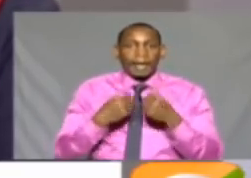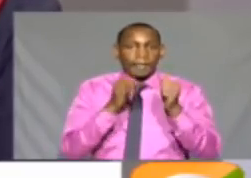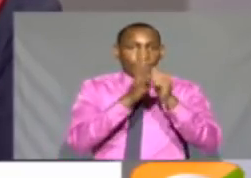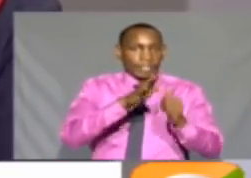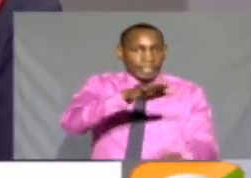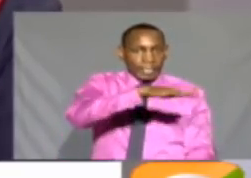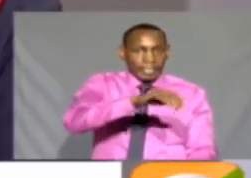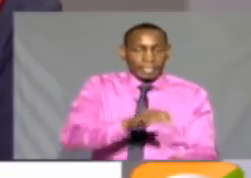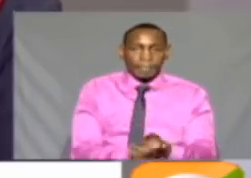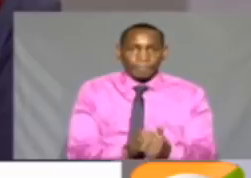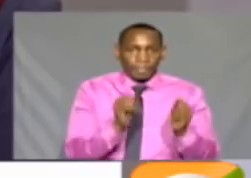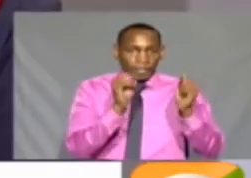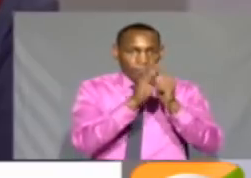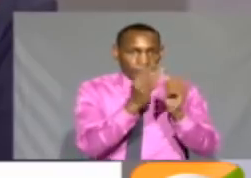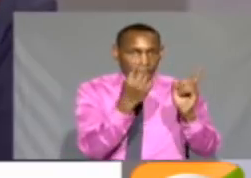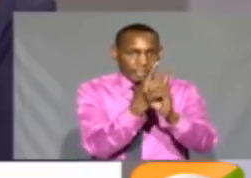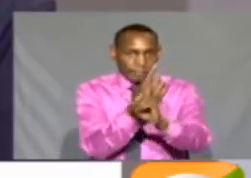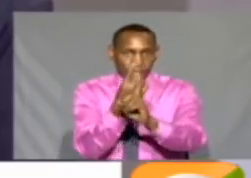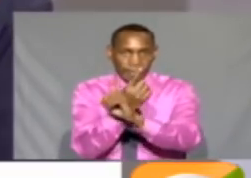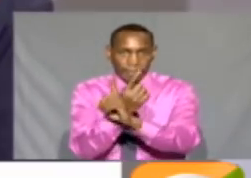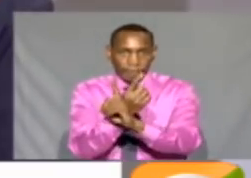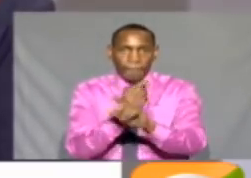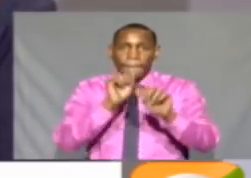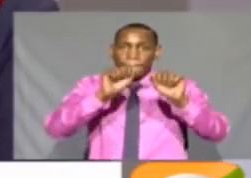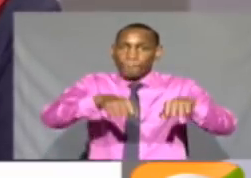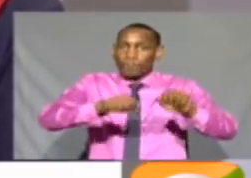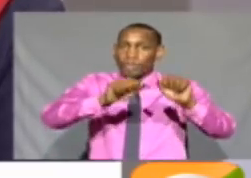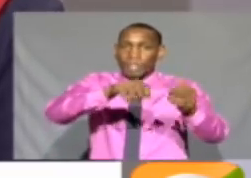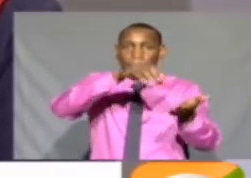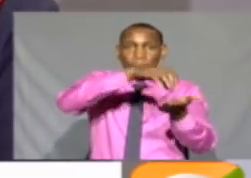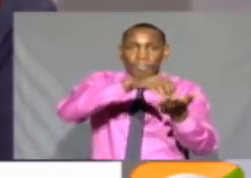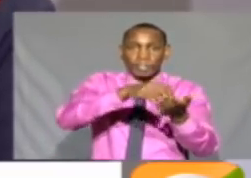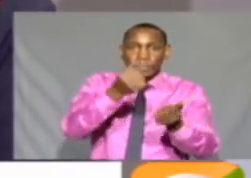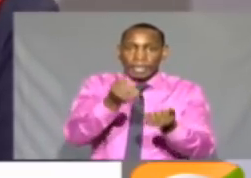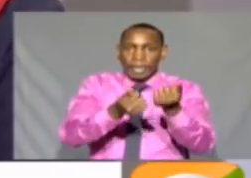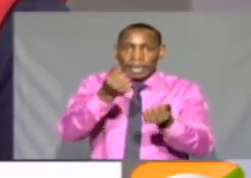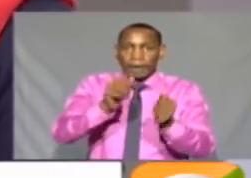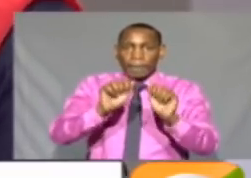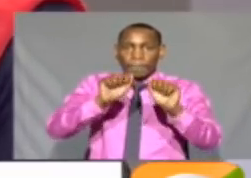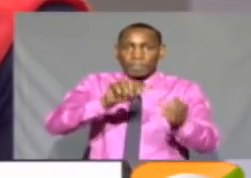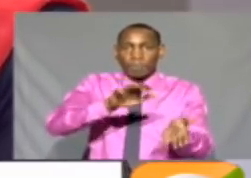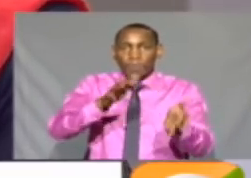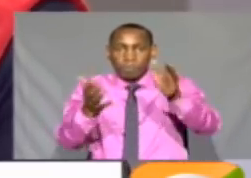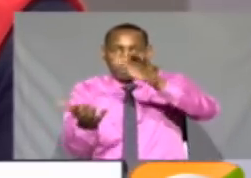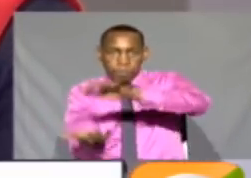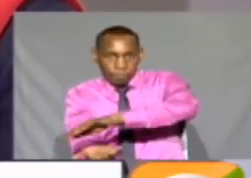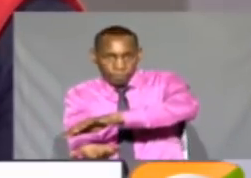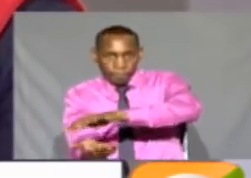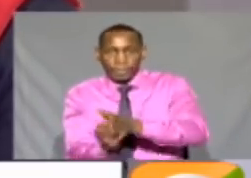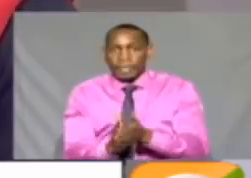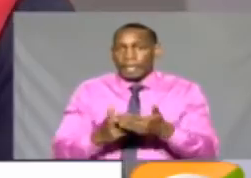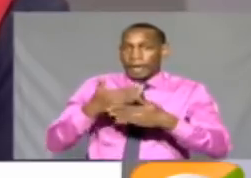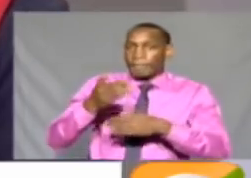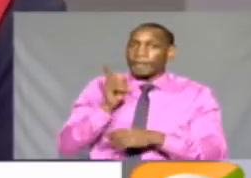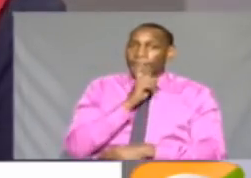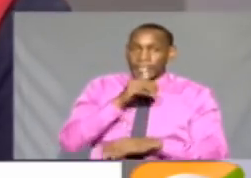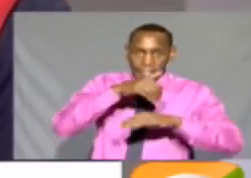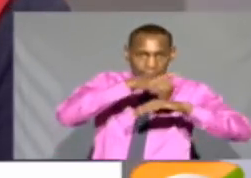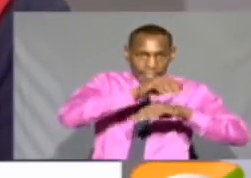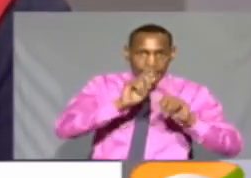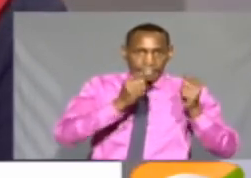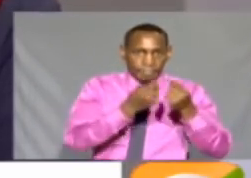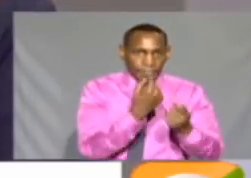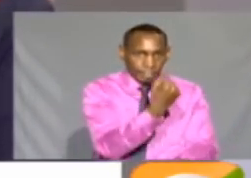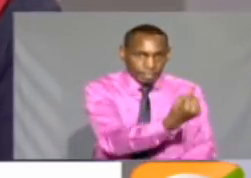call them 14 different positions, likely positions where the vehicle could have gone down. And then now, once they've done that, they send teams into each and